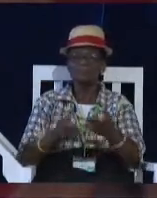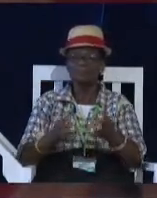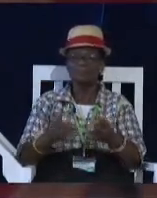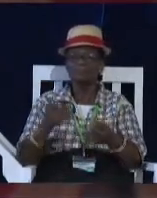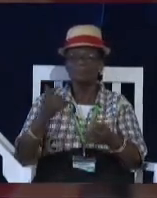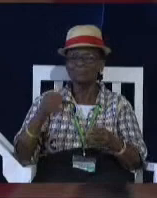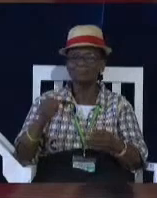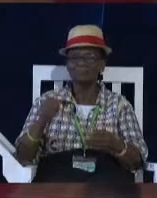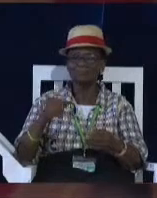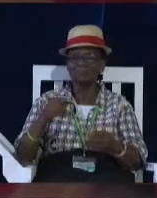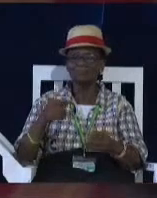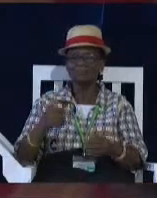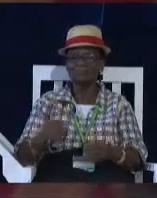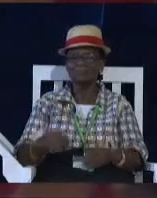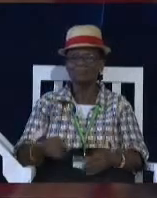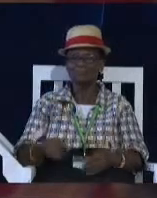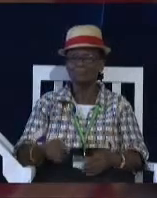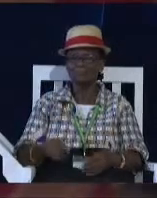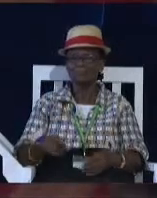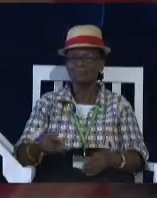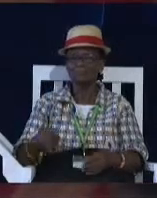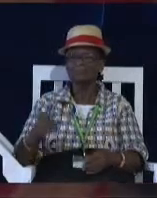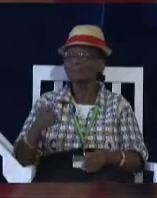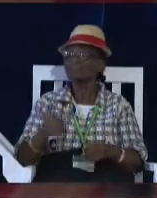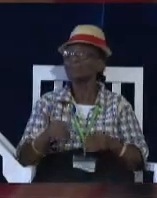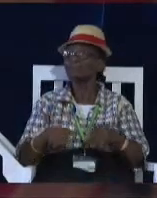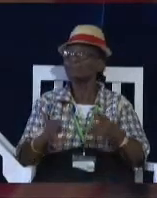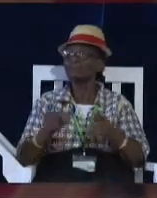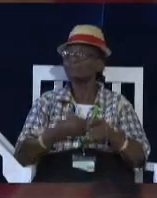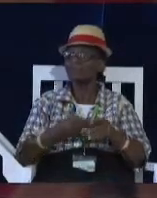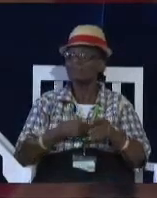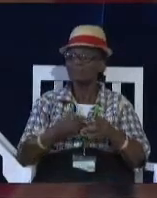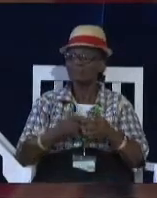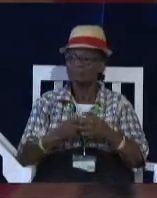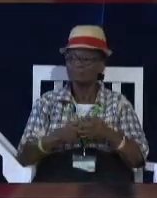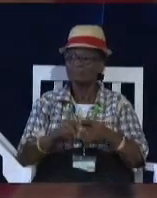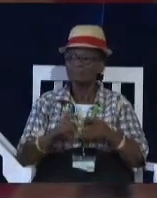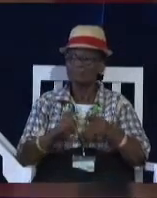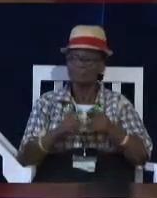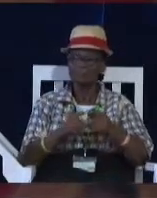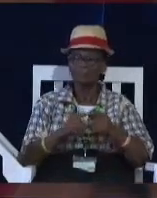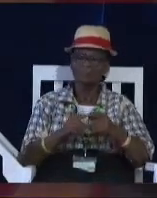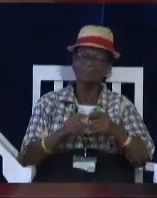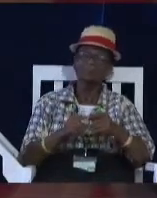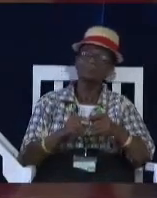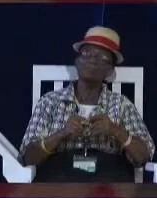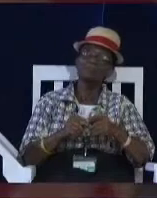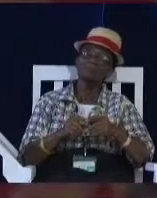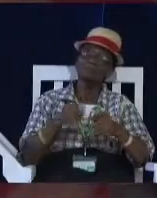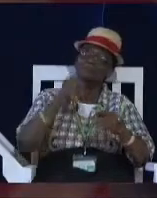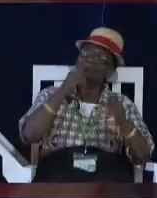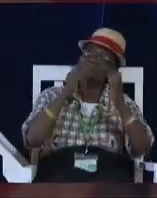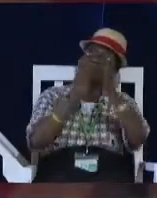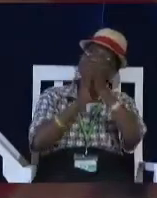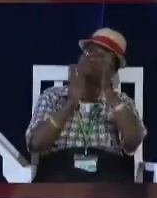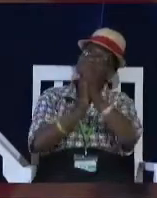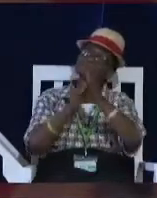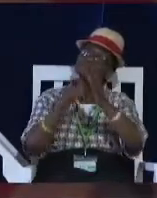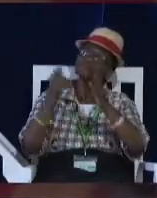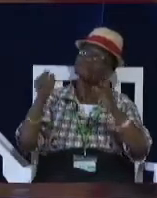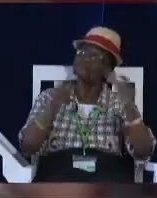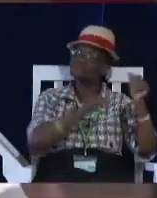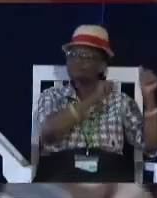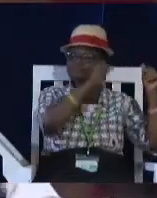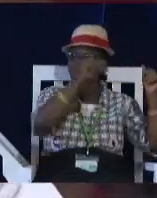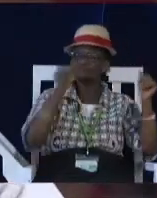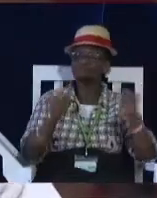continue to praise the Almighty God in advance for what is about to do tonight. God bless you,